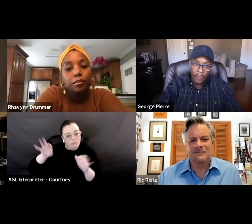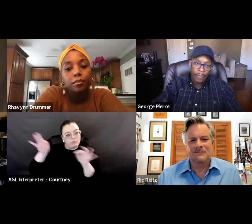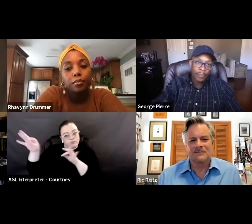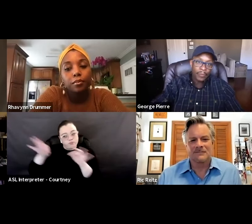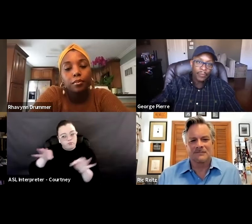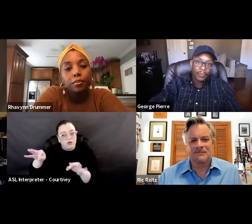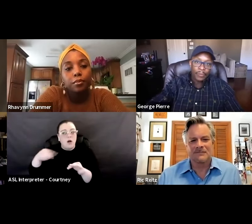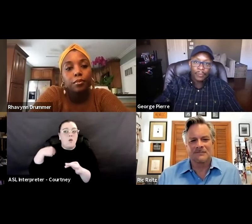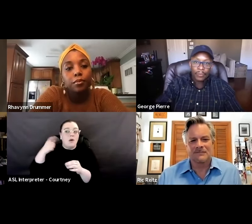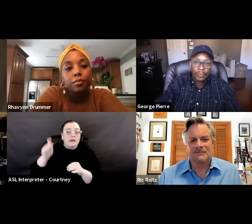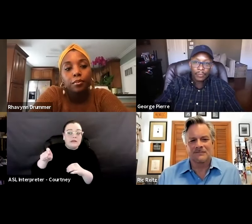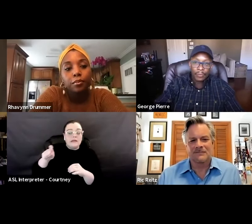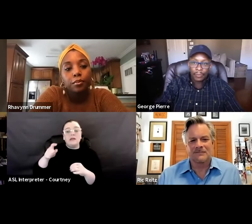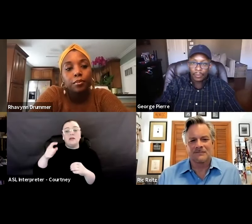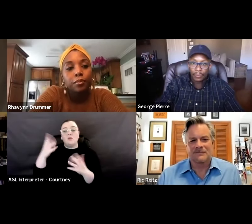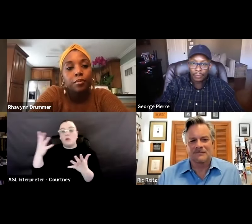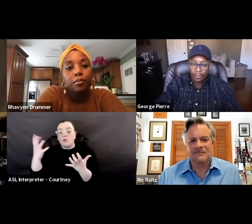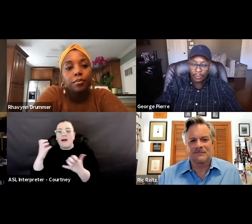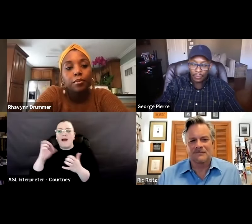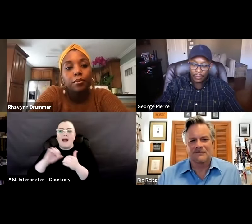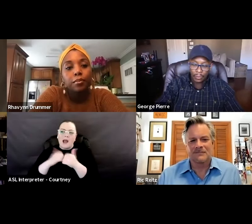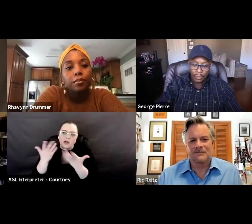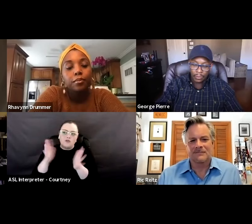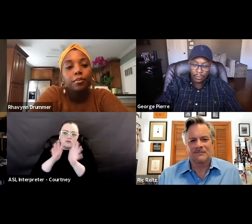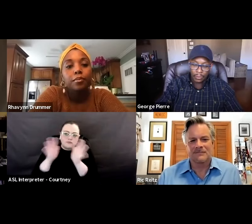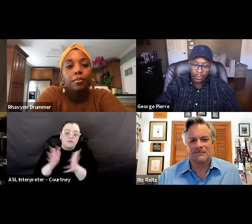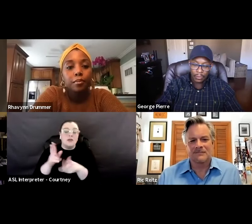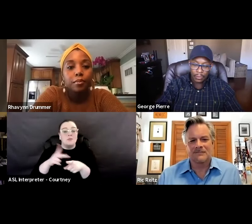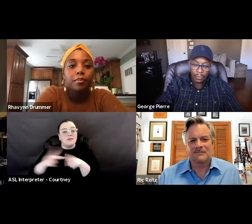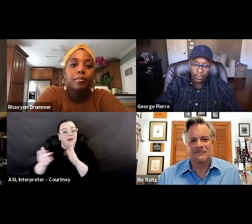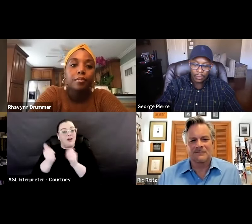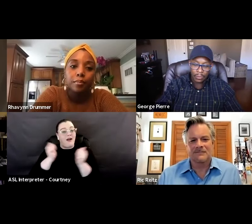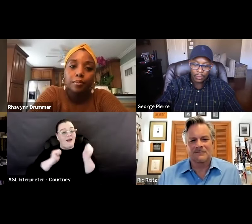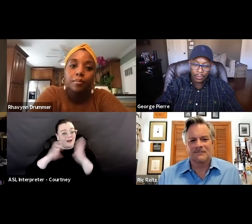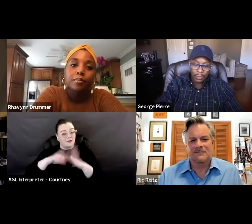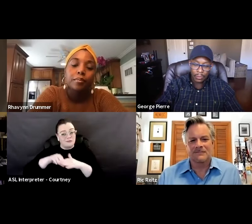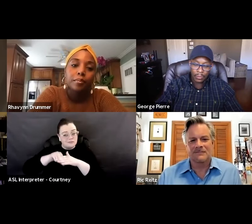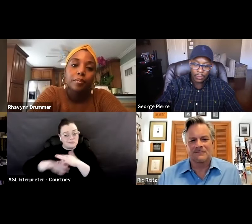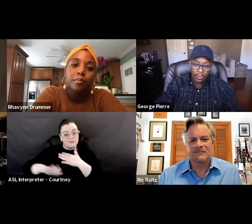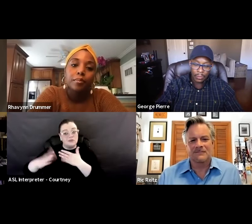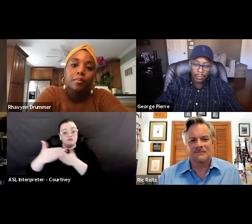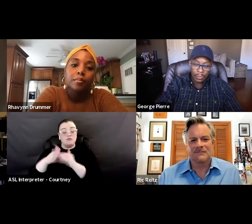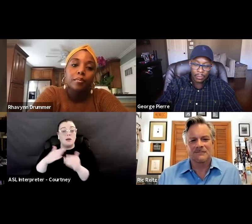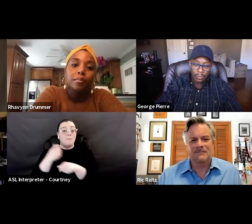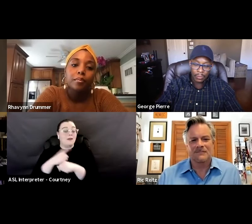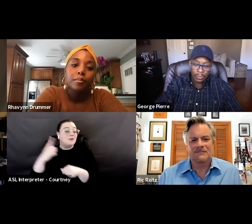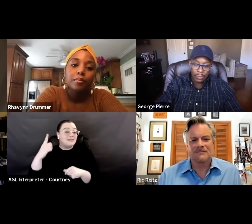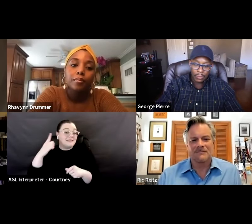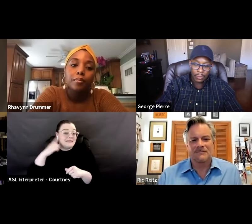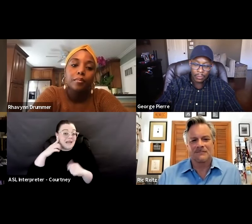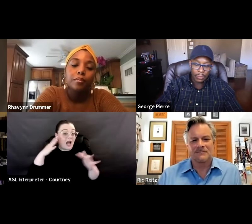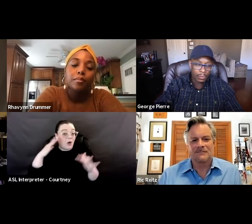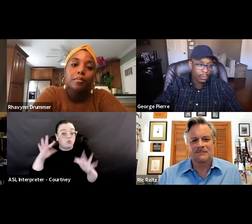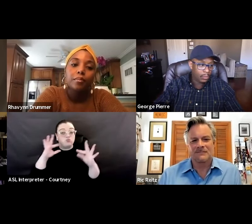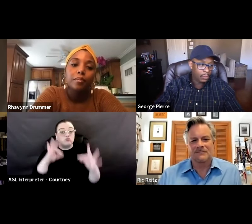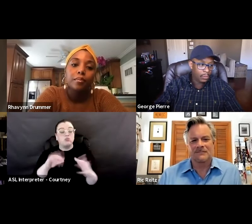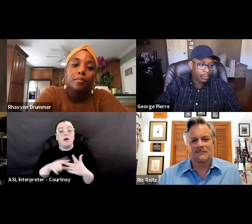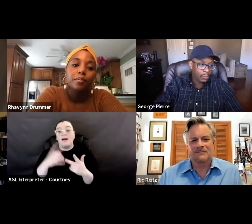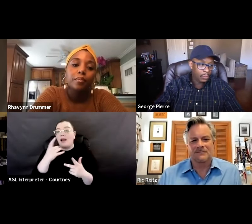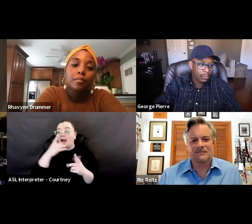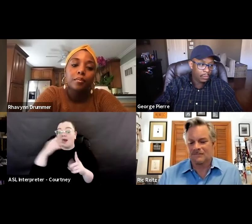ways to bring a professional actor into the room, make sure the lighting is excellent, make sure the sound is excellent, but